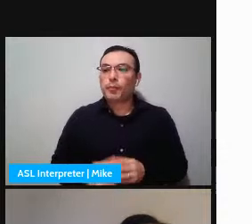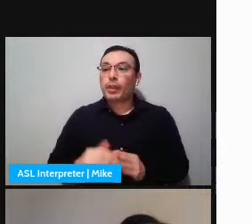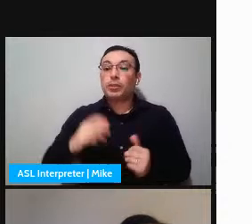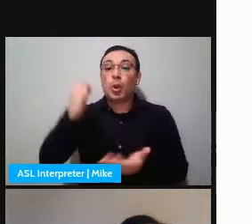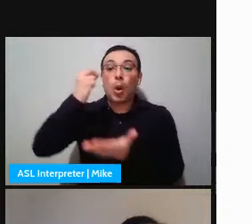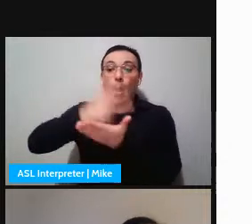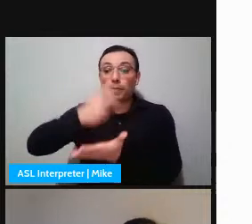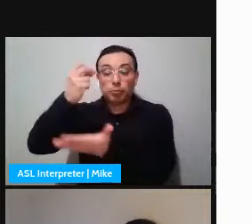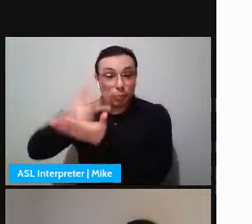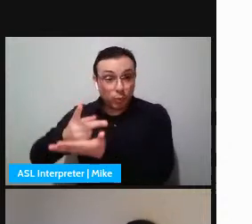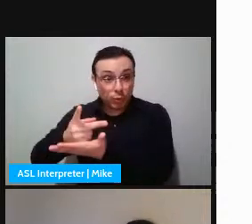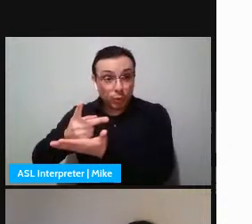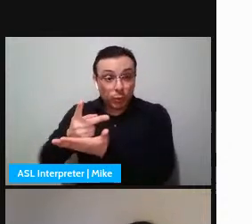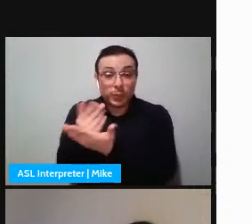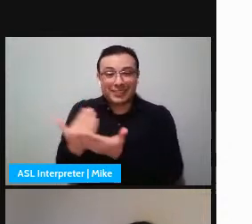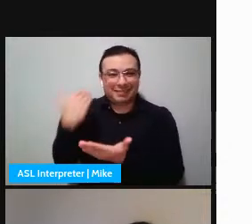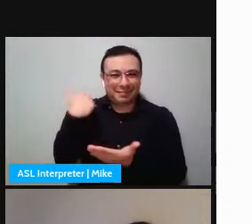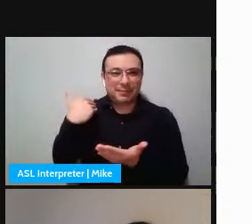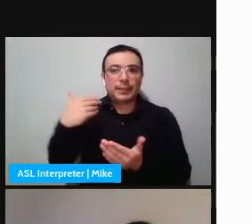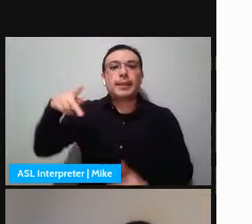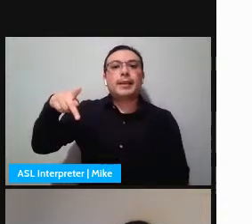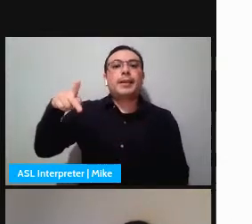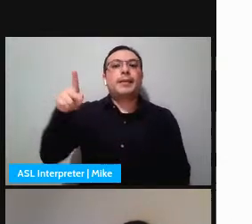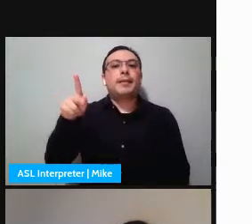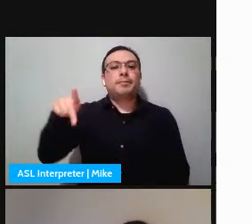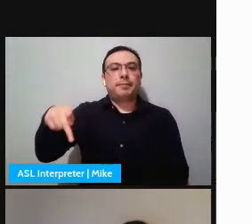Pfizer vaccine. So it is this